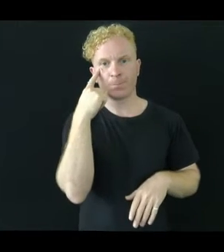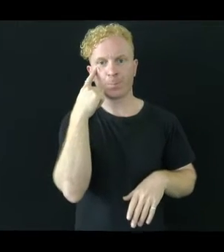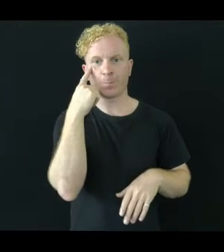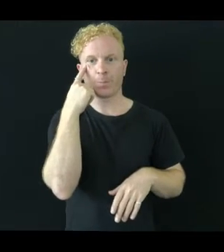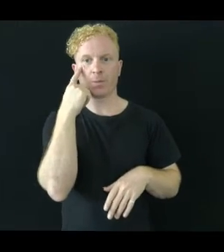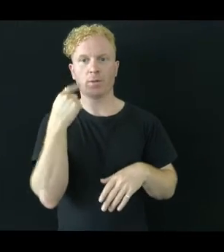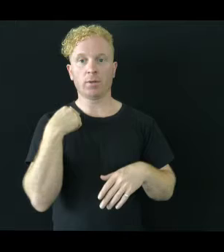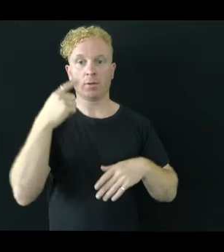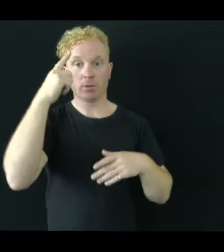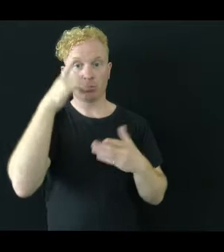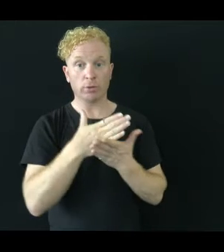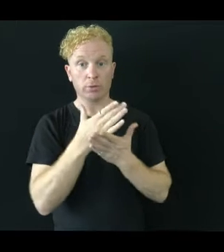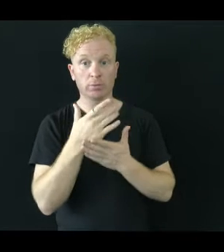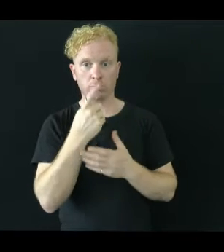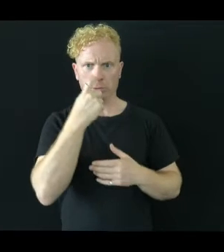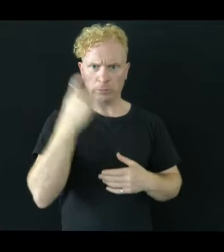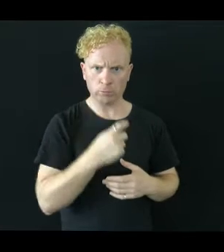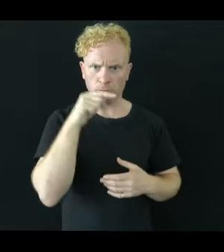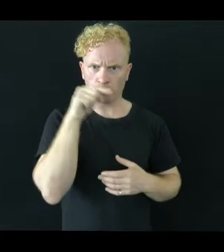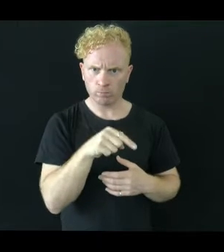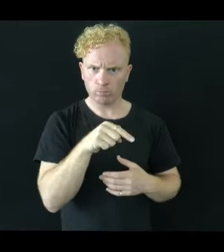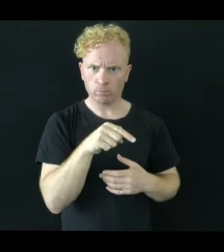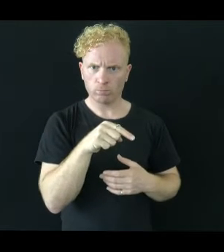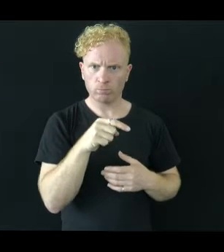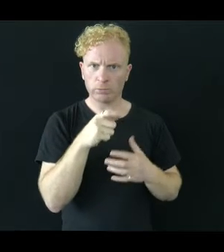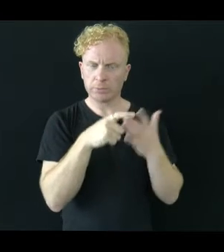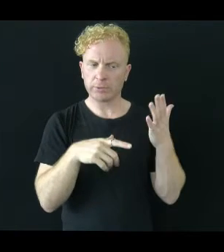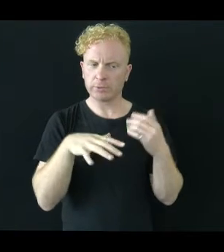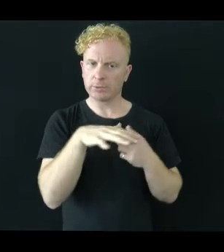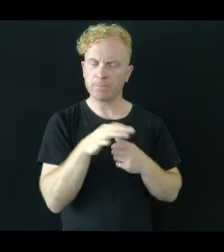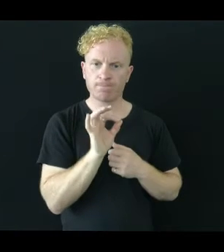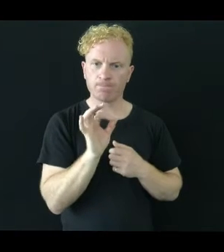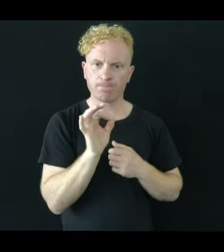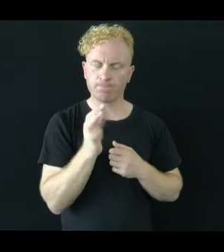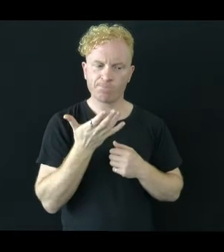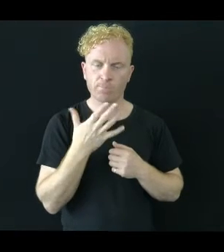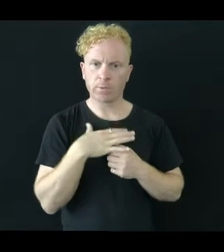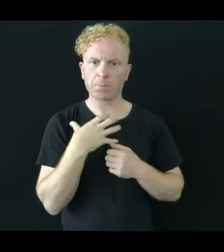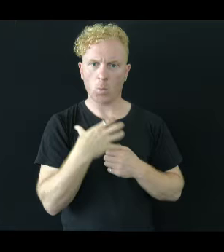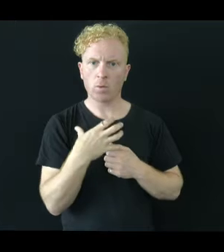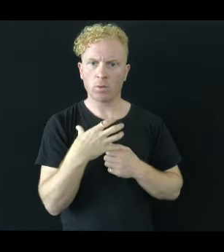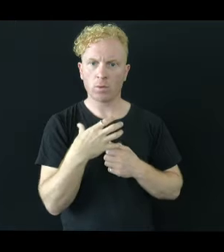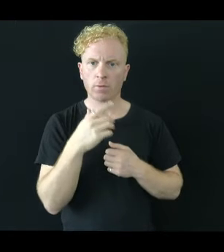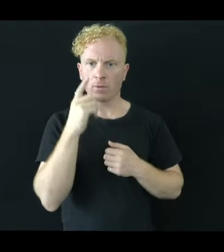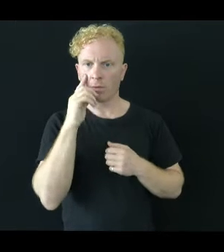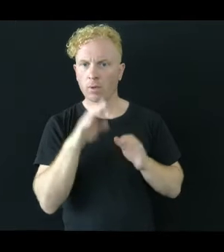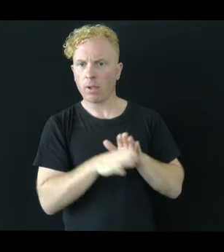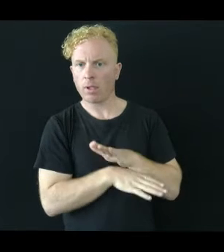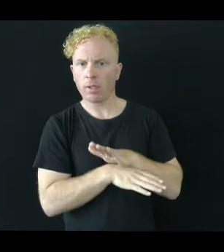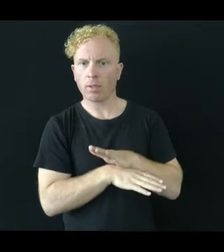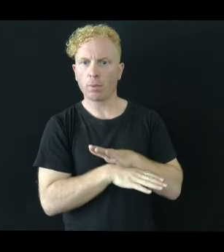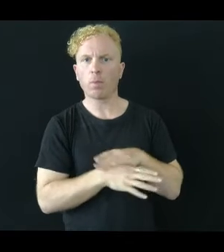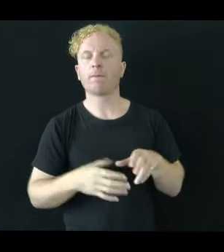just don't really take this area seriously enough in the disability sector. Try and hide